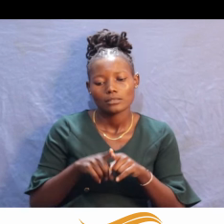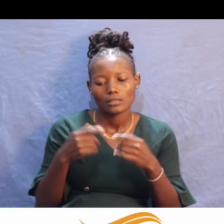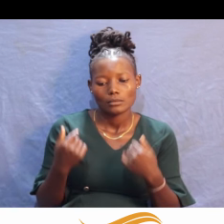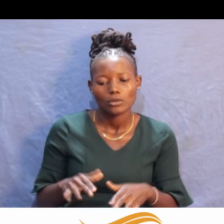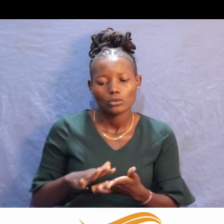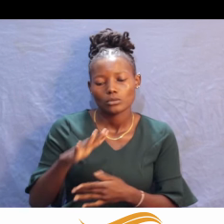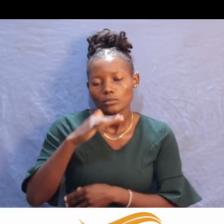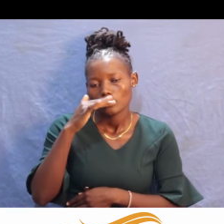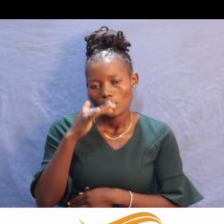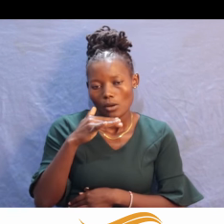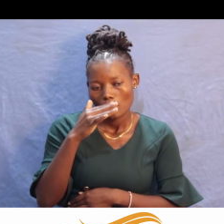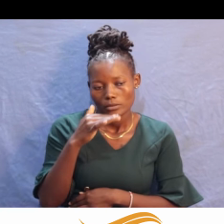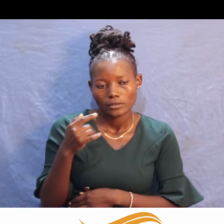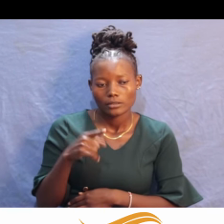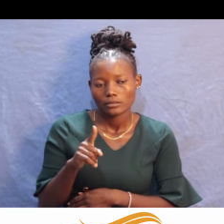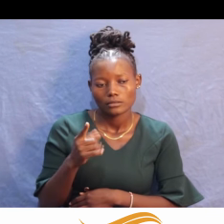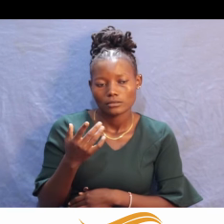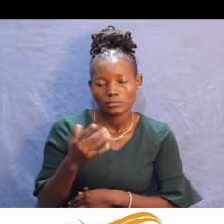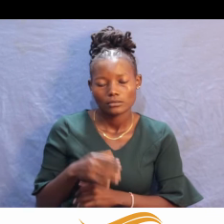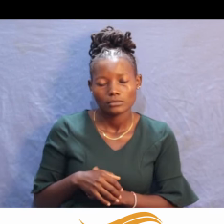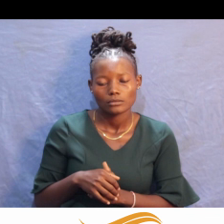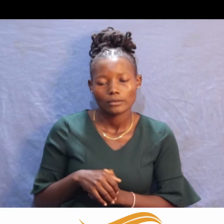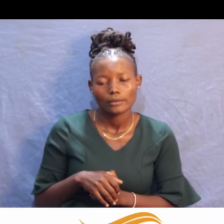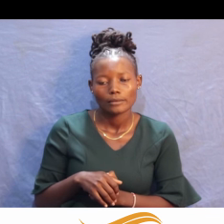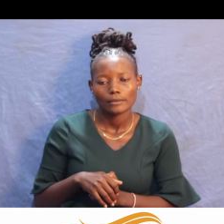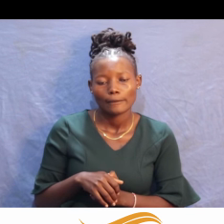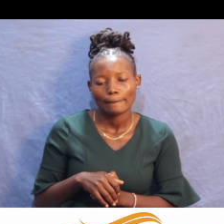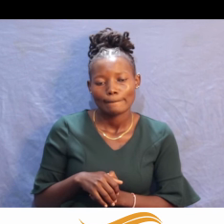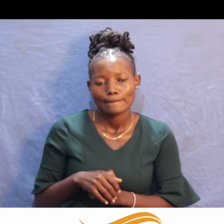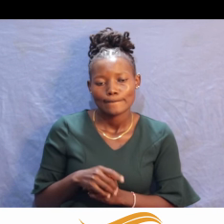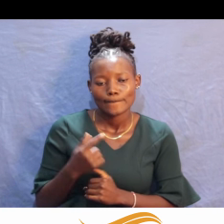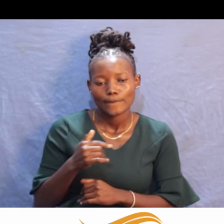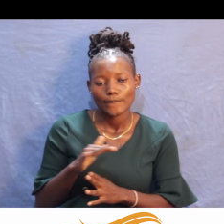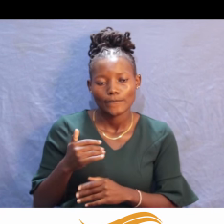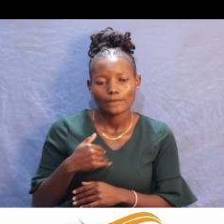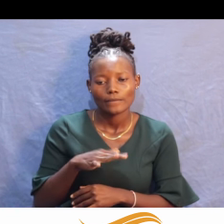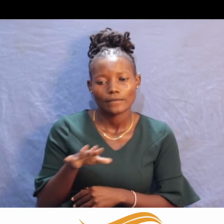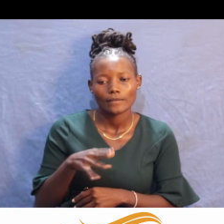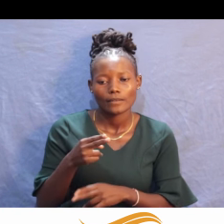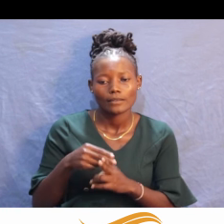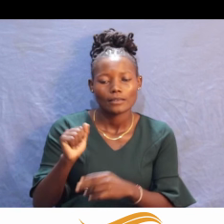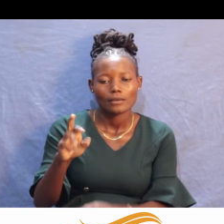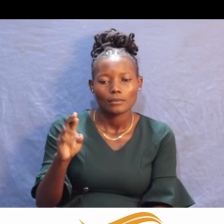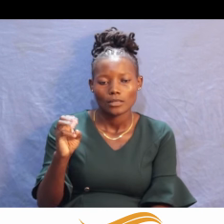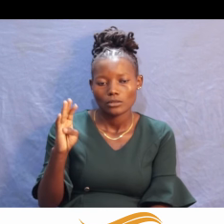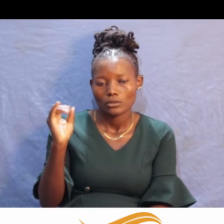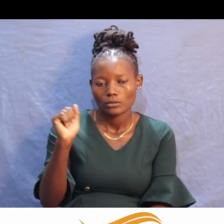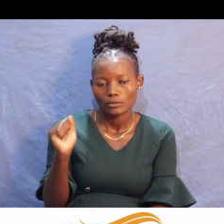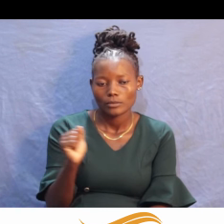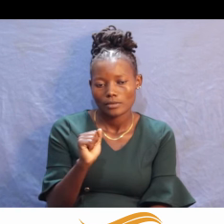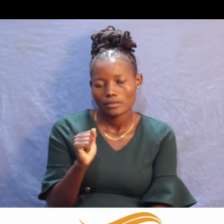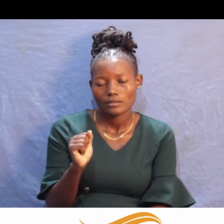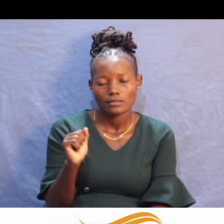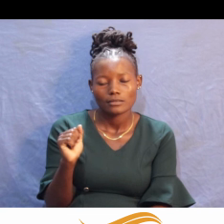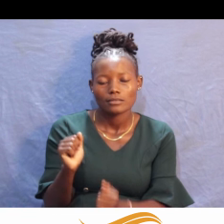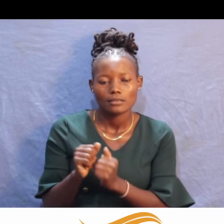halfway to your capacity to do work, there's a little area we call anaerobic threshold, AT. At this